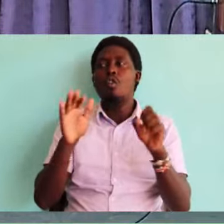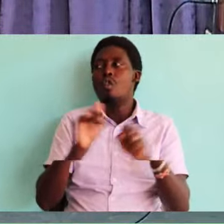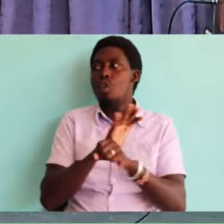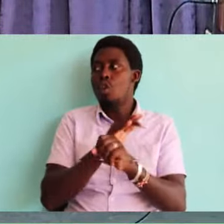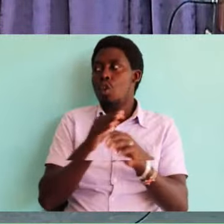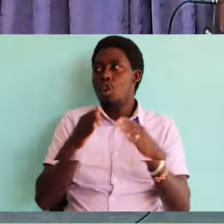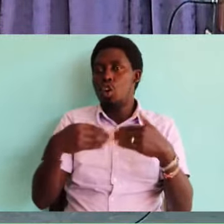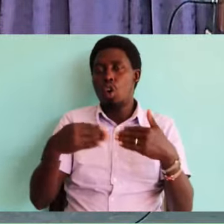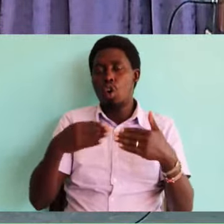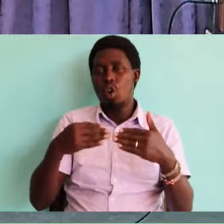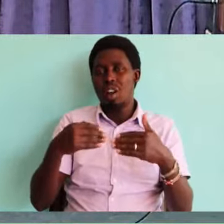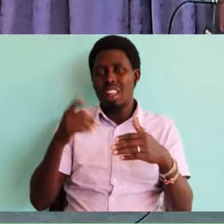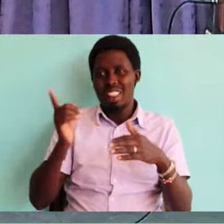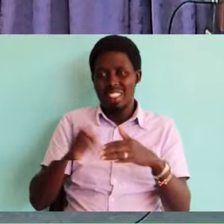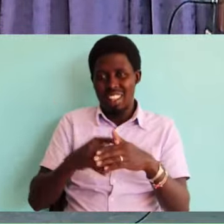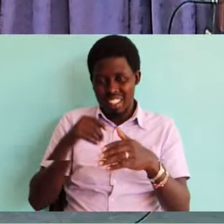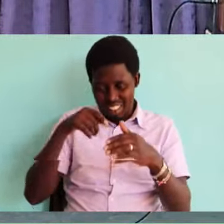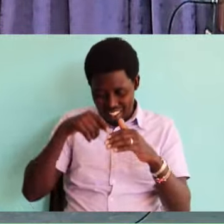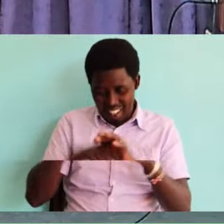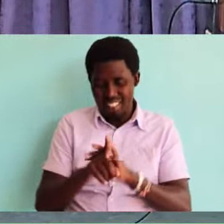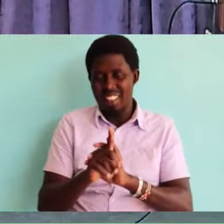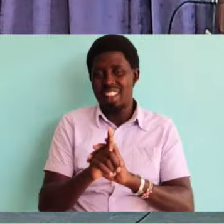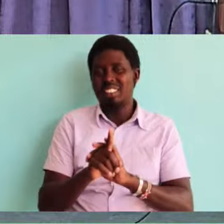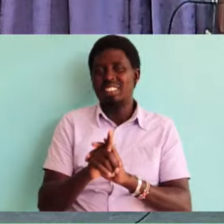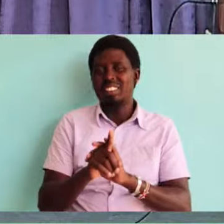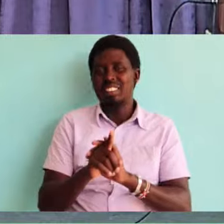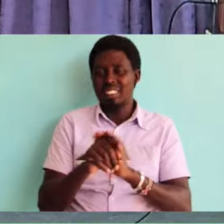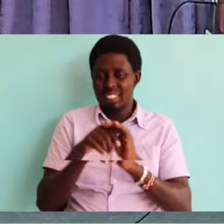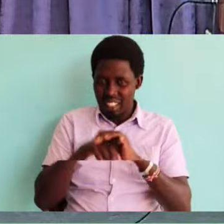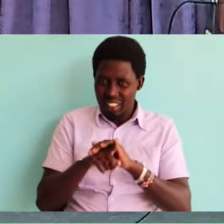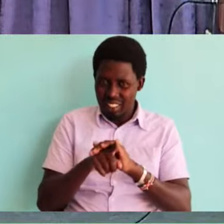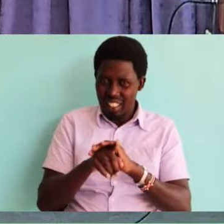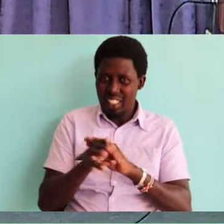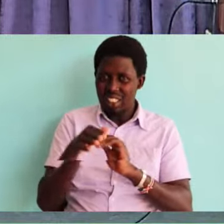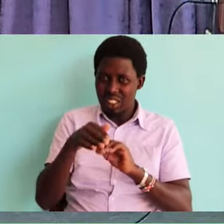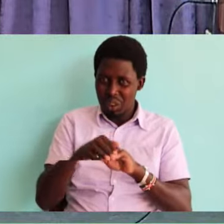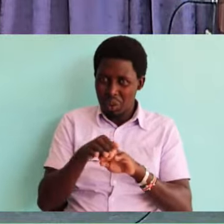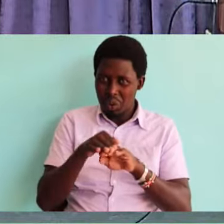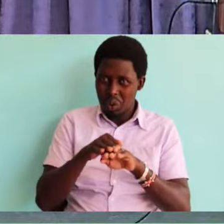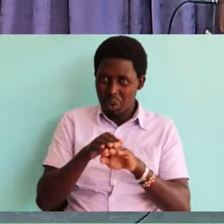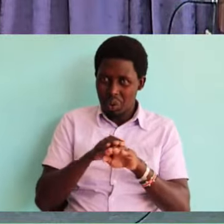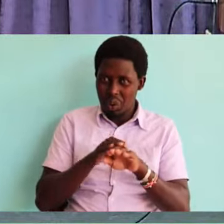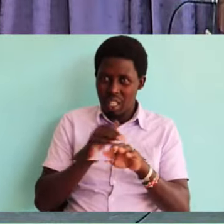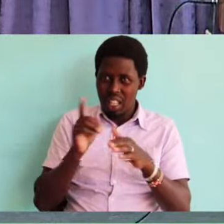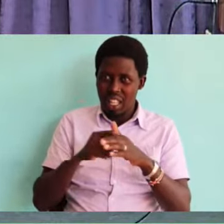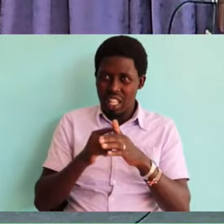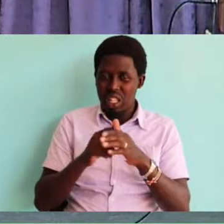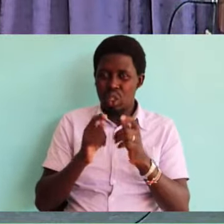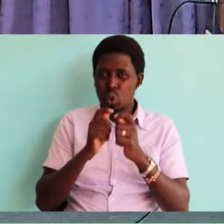And then it gets in slowly, slowly. And before it is too long,